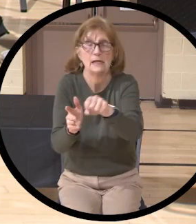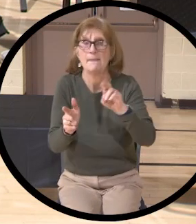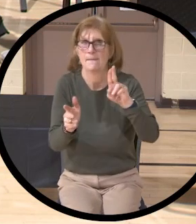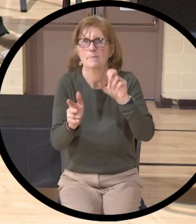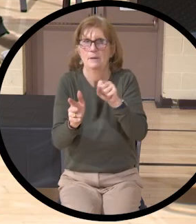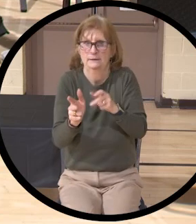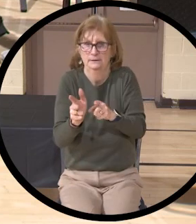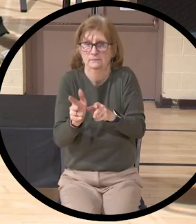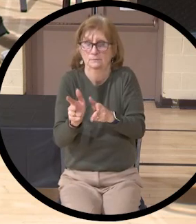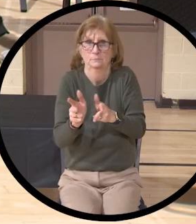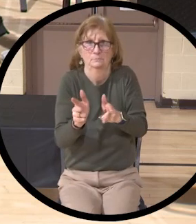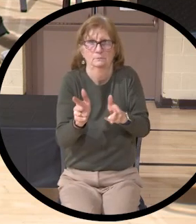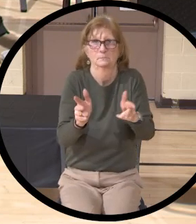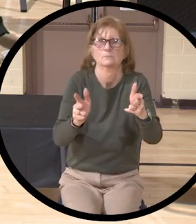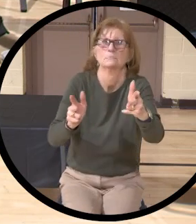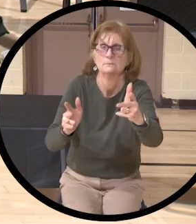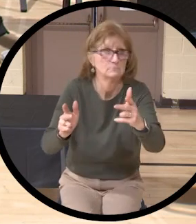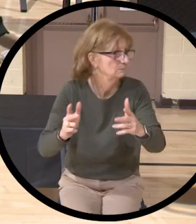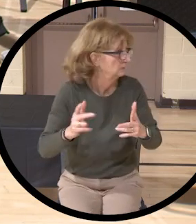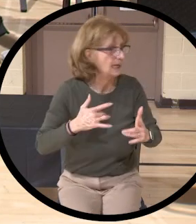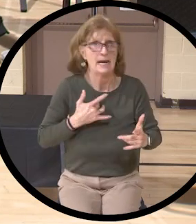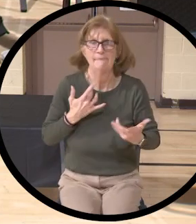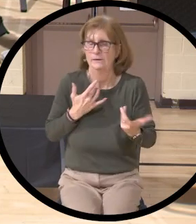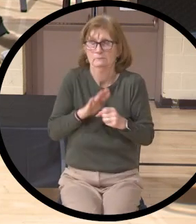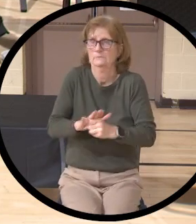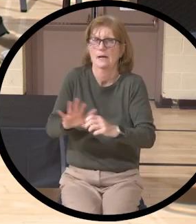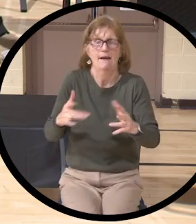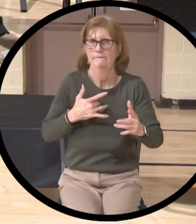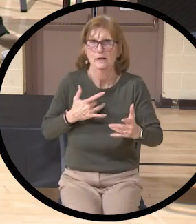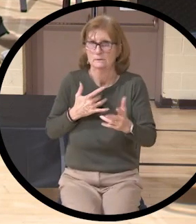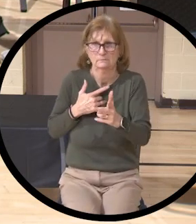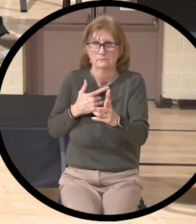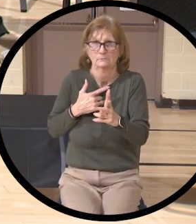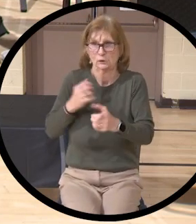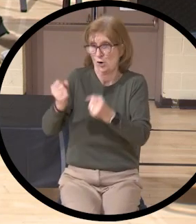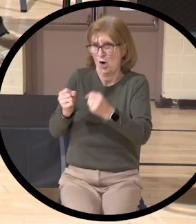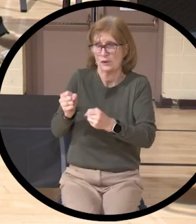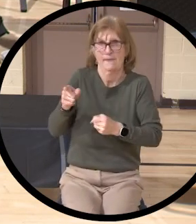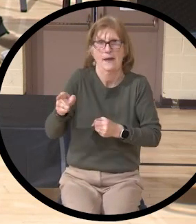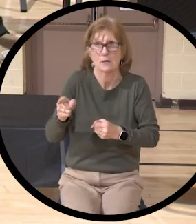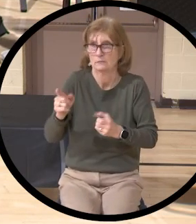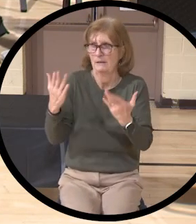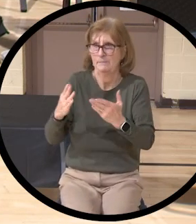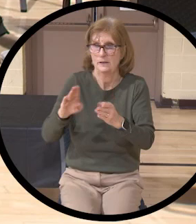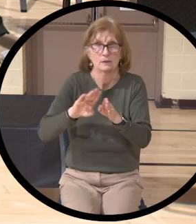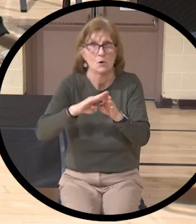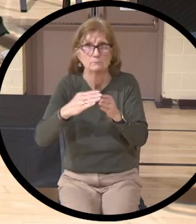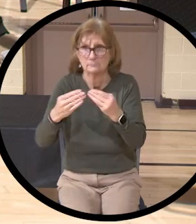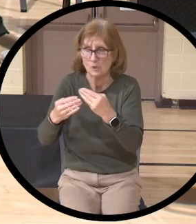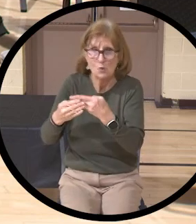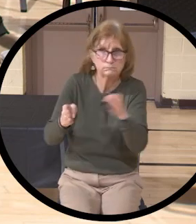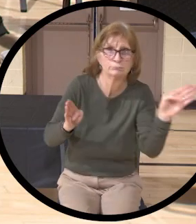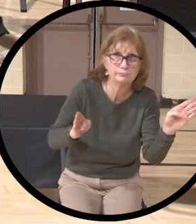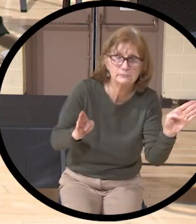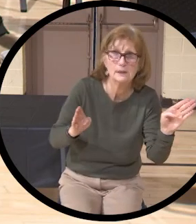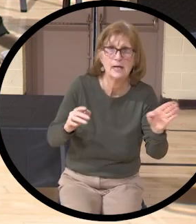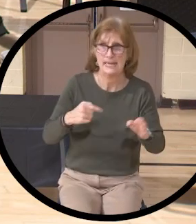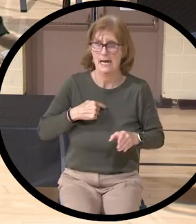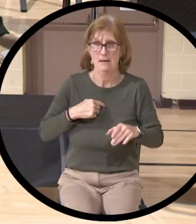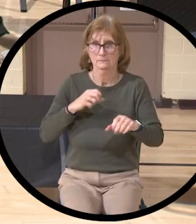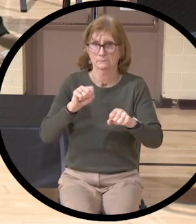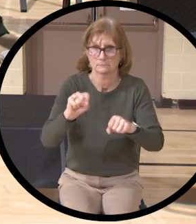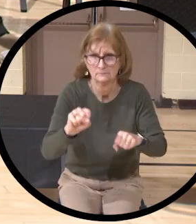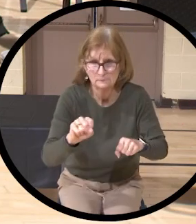which are pretty wide, and often the right side of the bus's wheels are covering the painted bike lane as we're passing me,